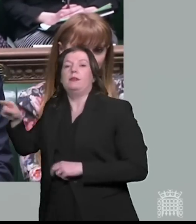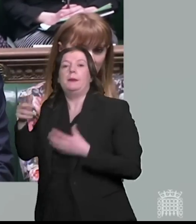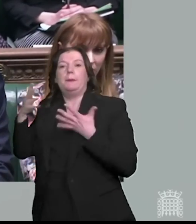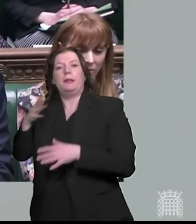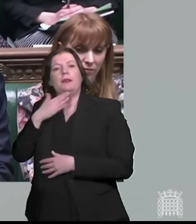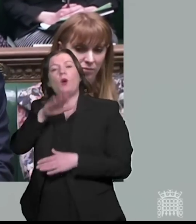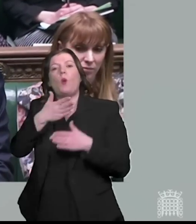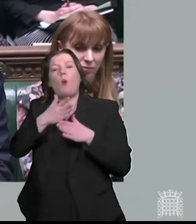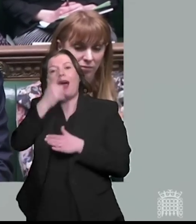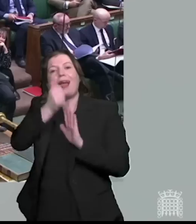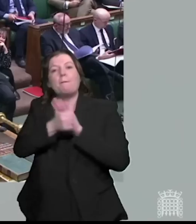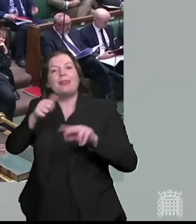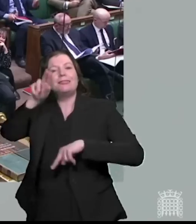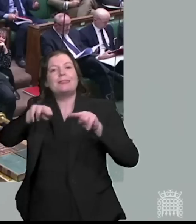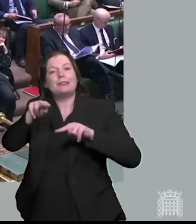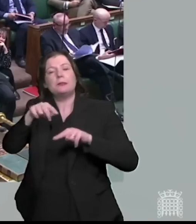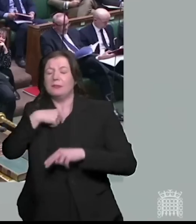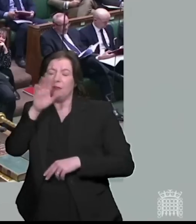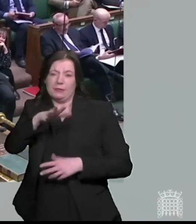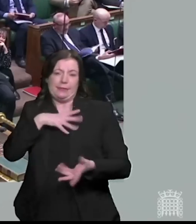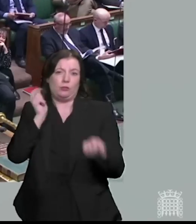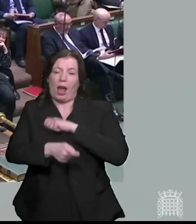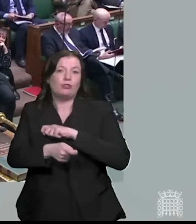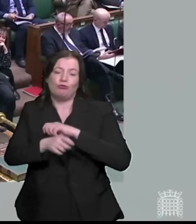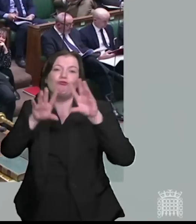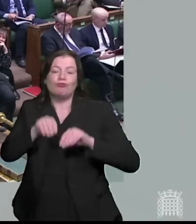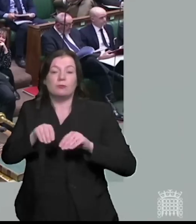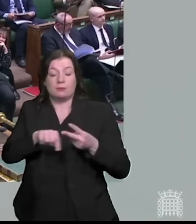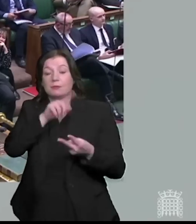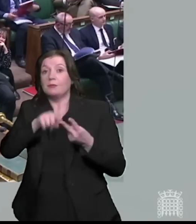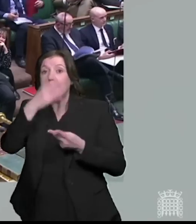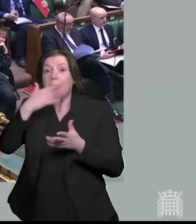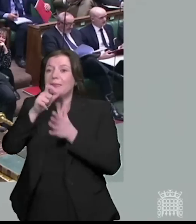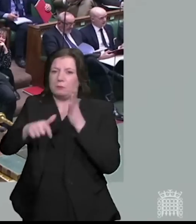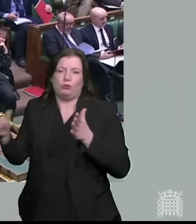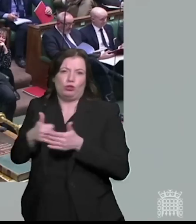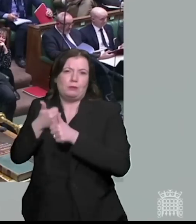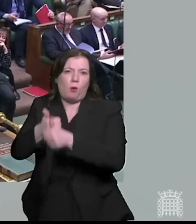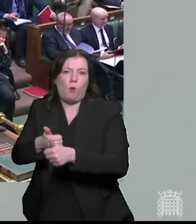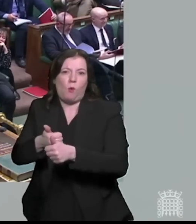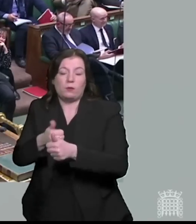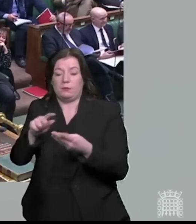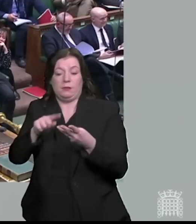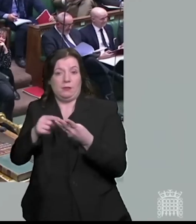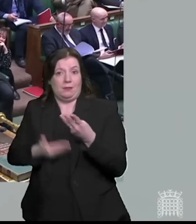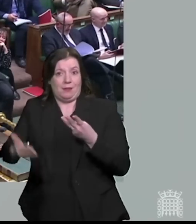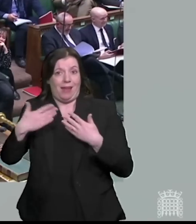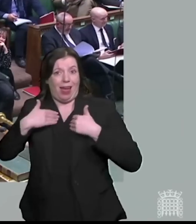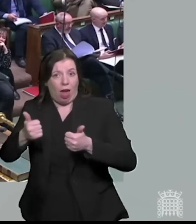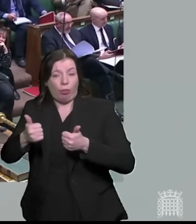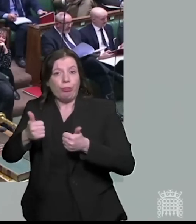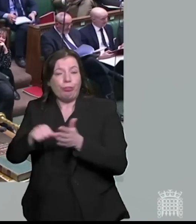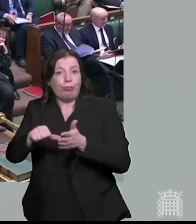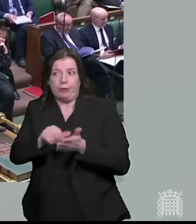work capability assessment, for a welfare system that supports people with disabilities and long-term health conditions to thrive at